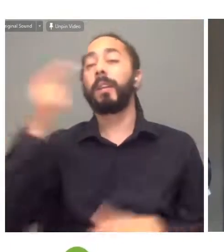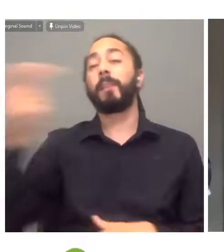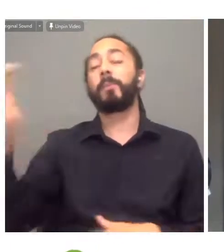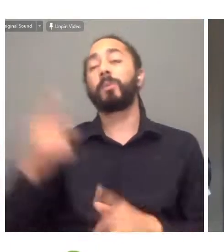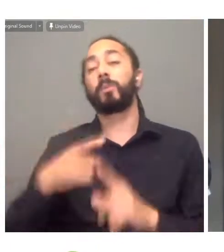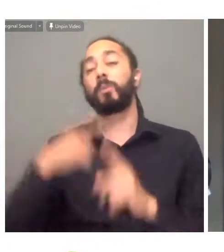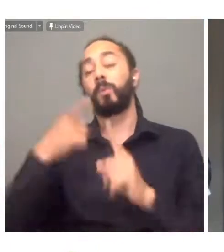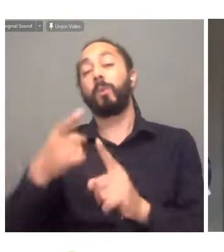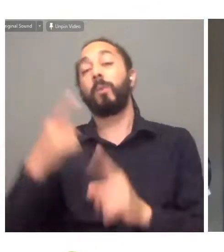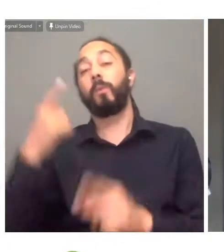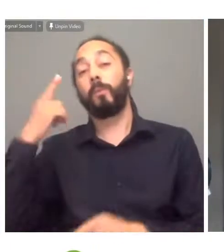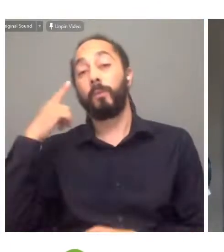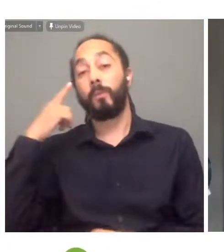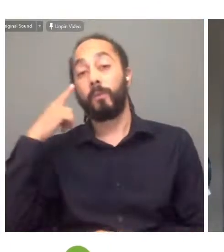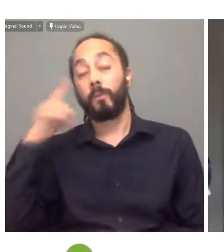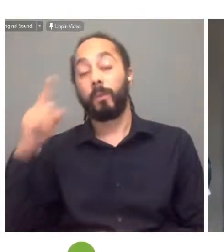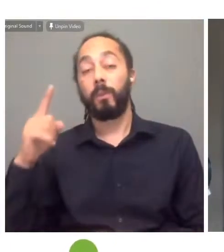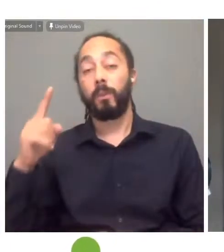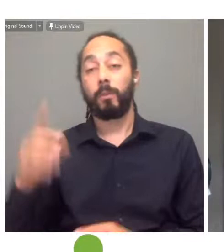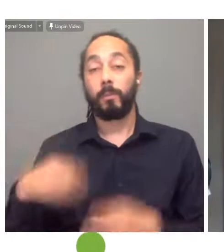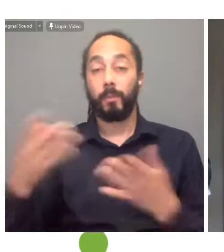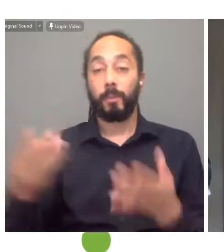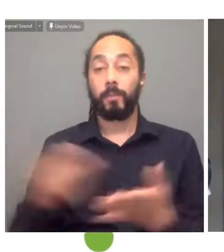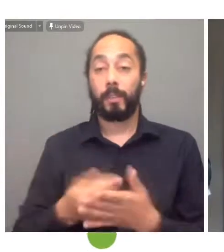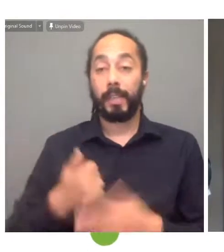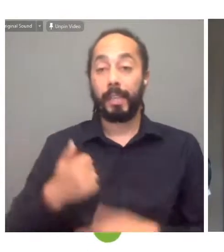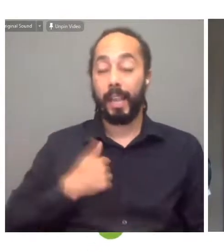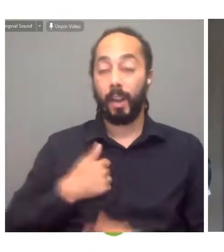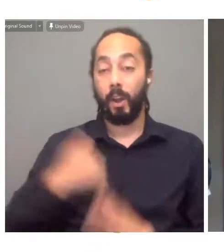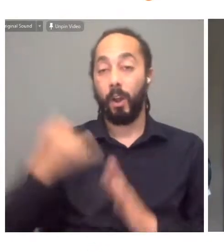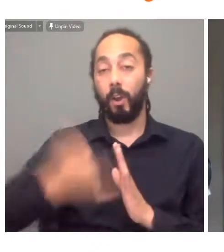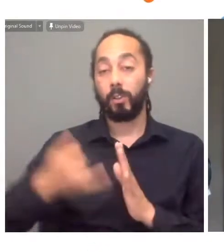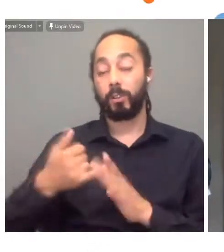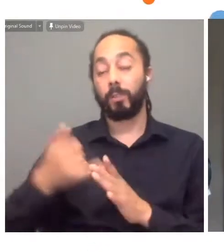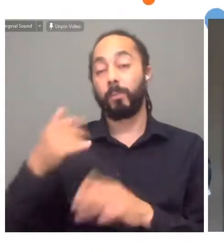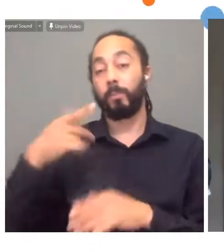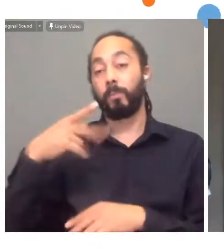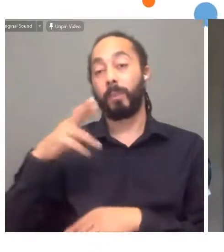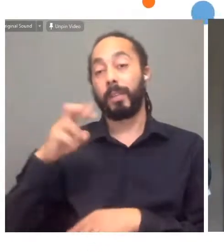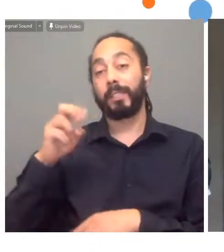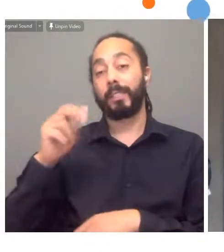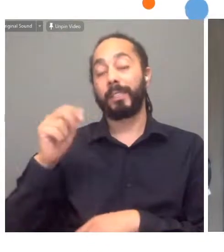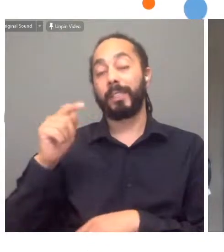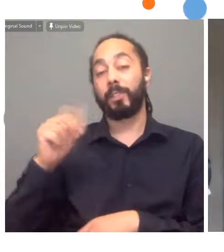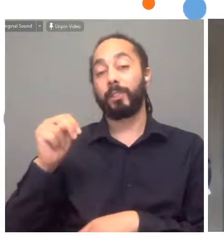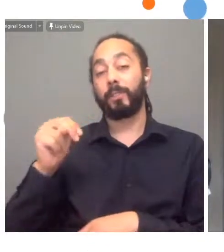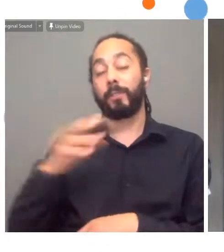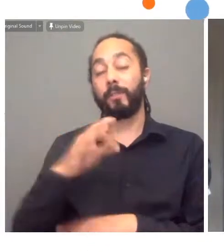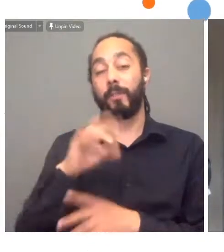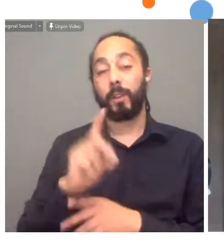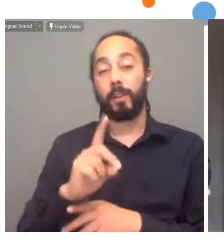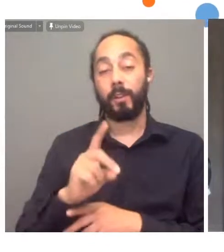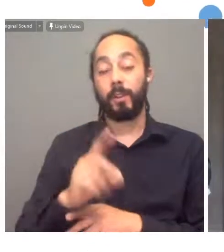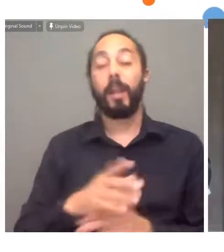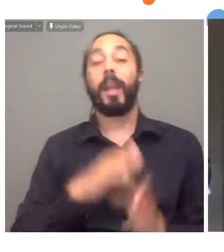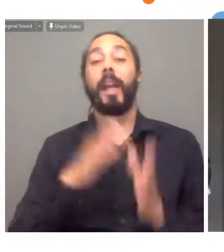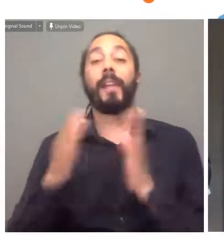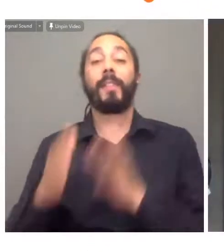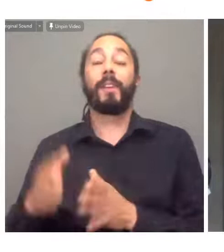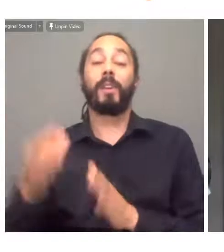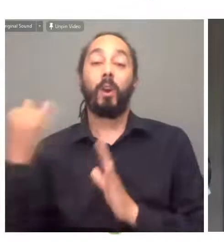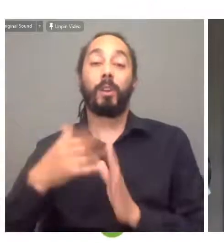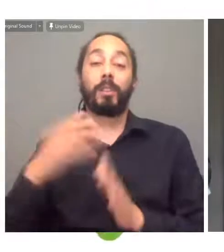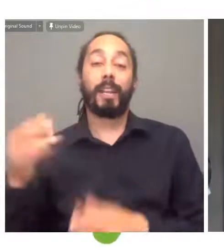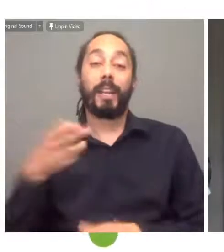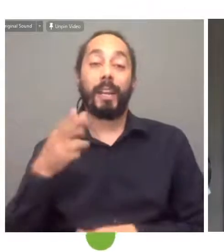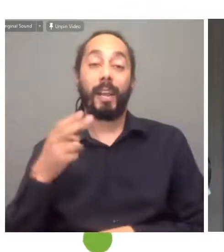via Canada Arts Presentation Fund and building communities through arts and heritage, which is set to end in March 2021?